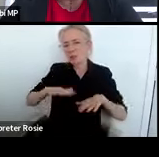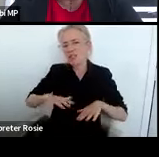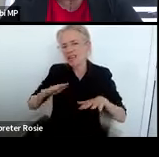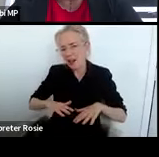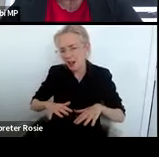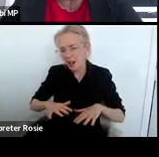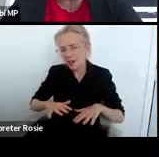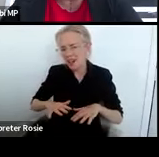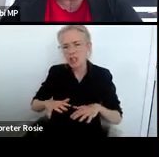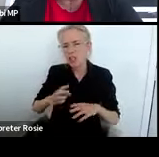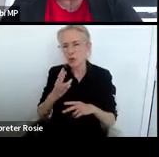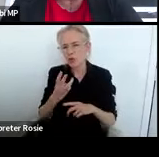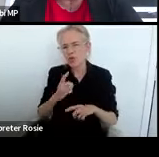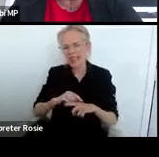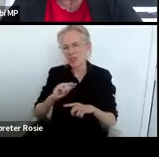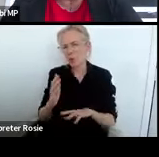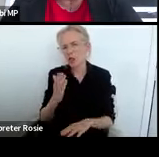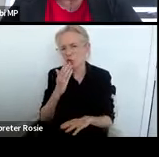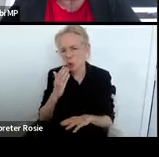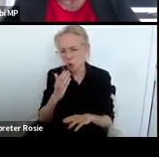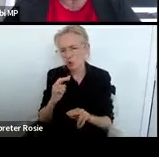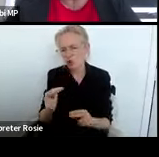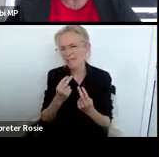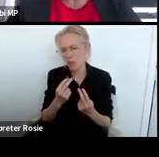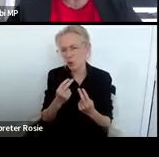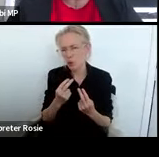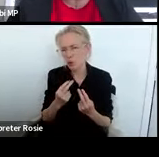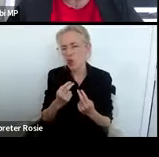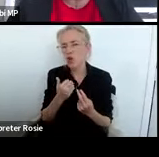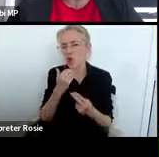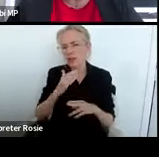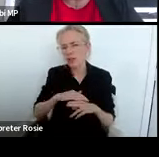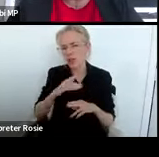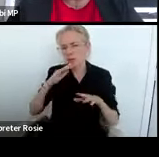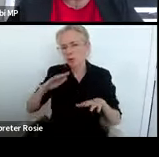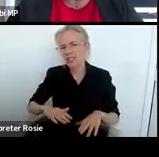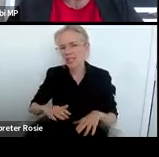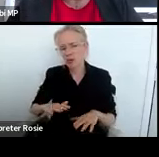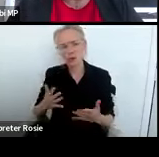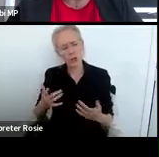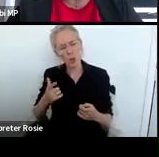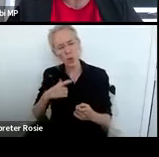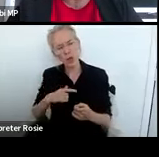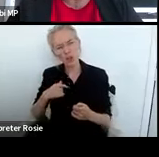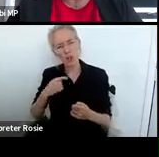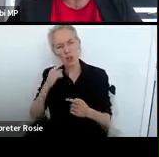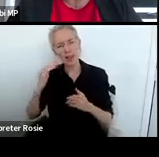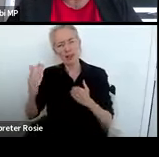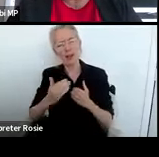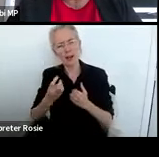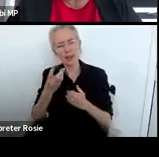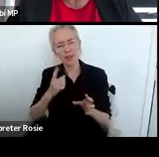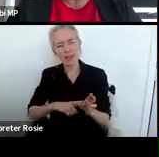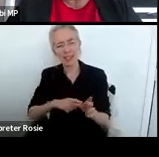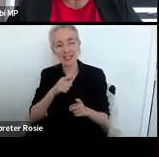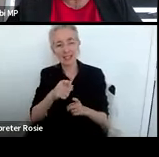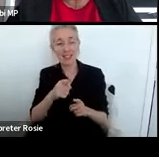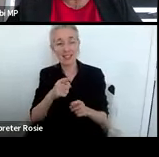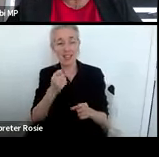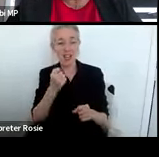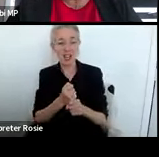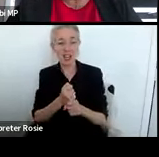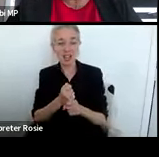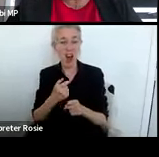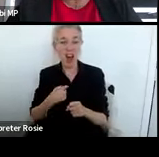change. Can you talk a bit more about why you're recommending a shorter review period? Well, I think it just comes down to wanting some urgency and